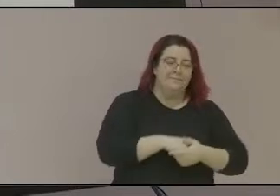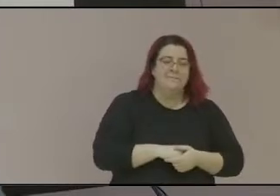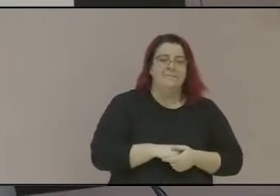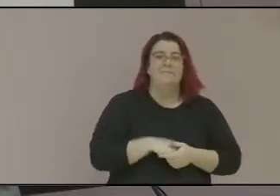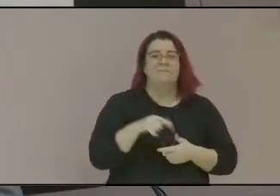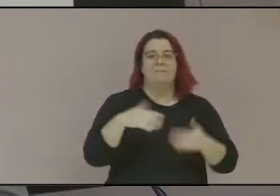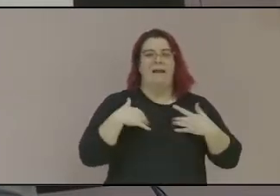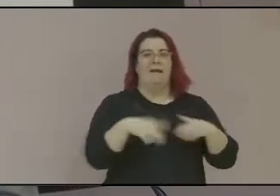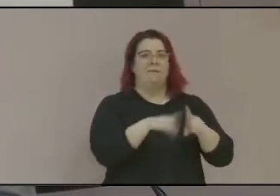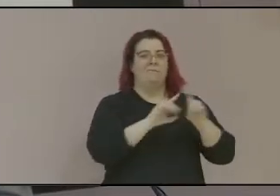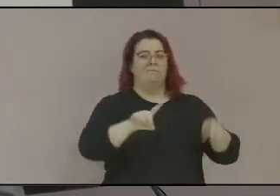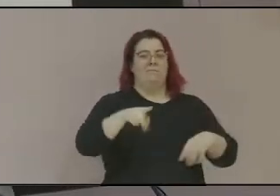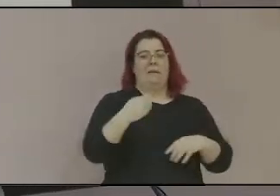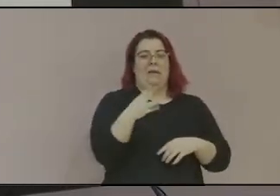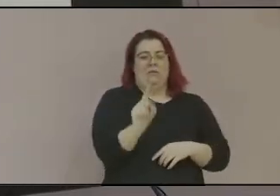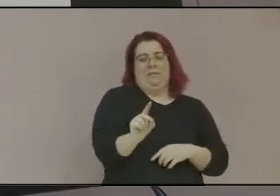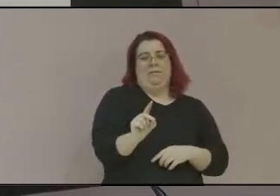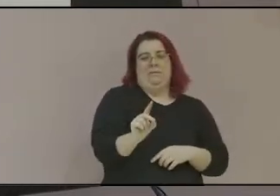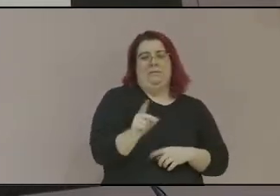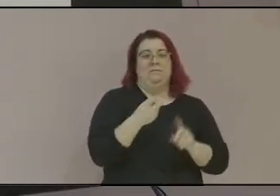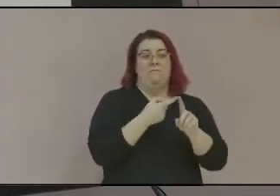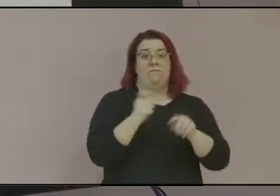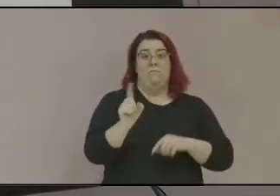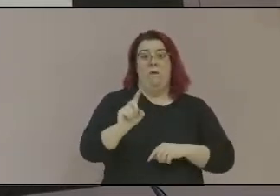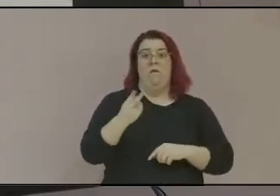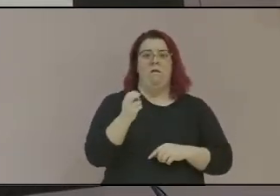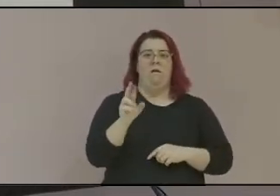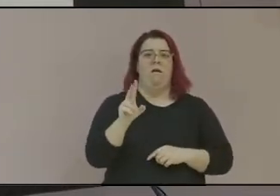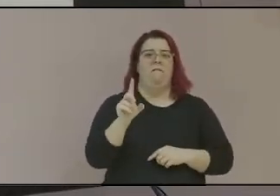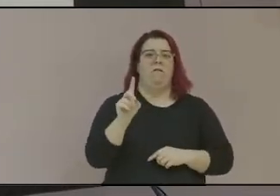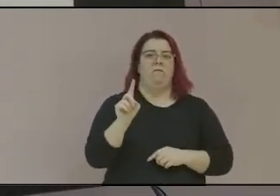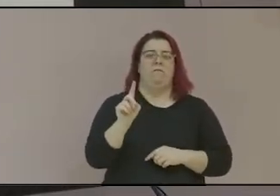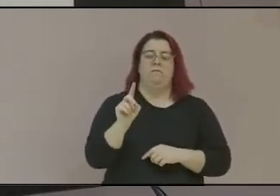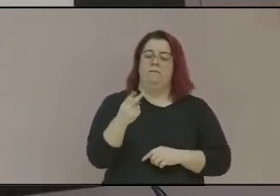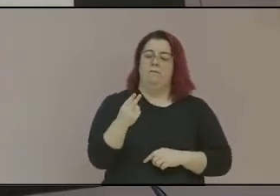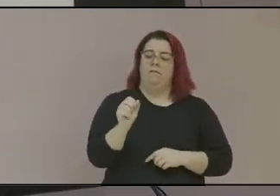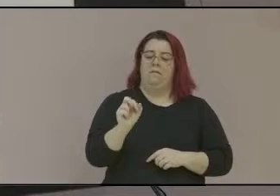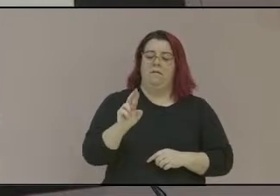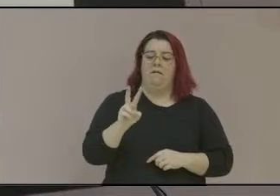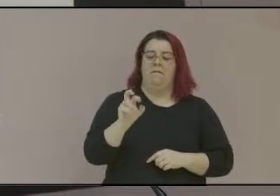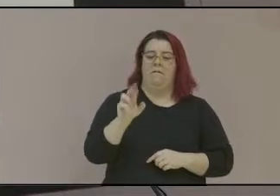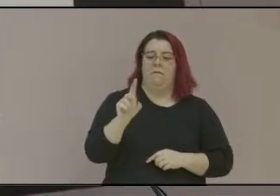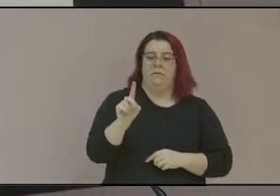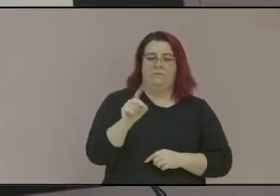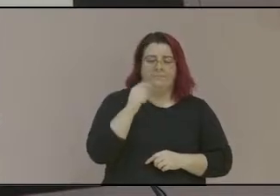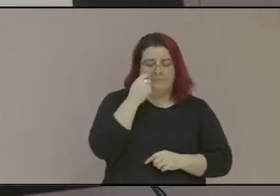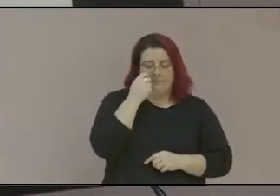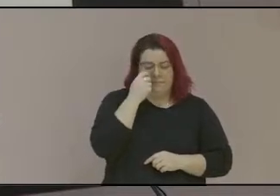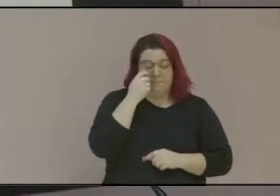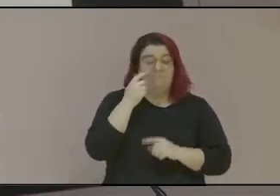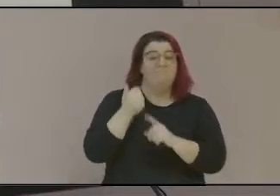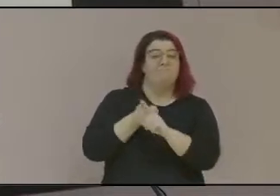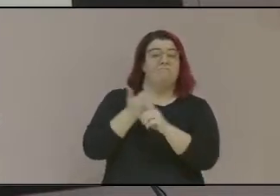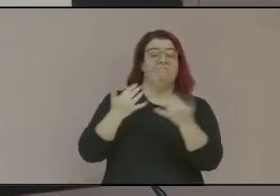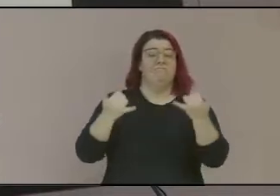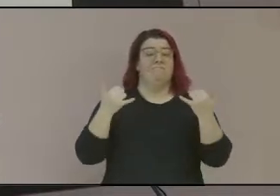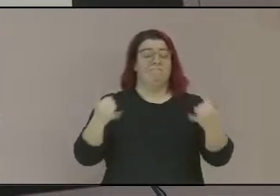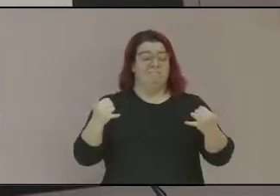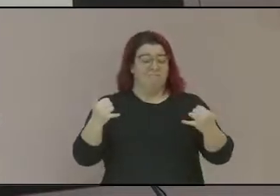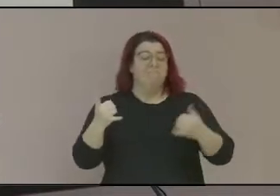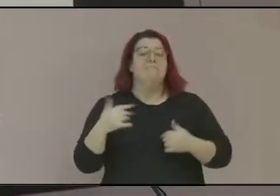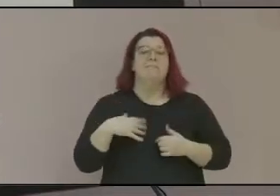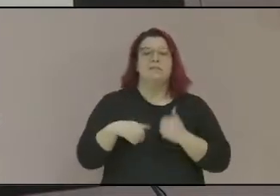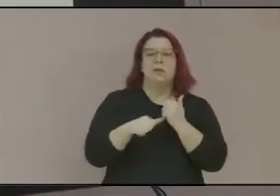PhD in the history of science at Harvard University. Currently, Dr. Mills is Associate Professor in the Department of